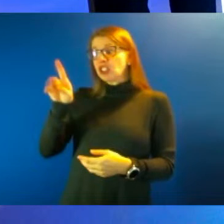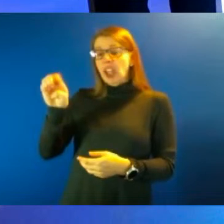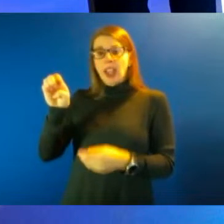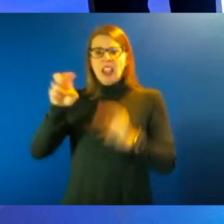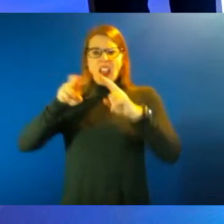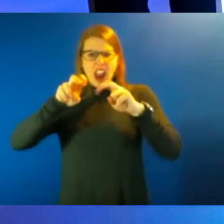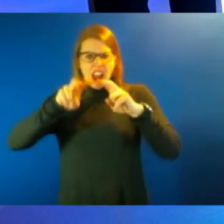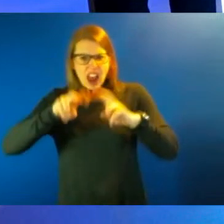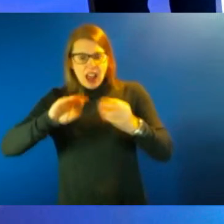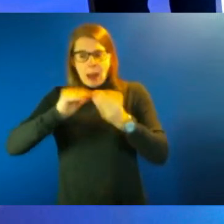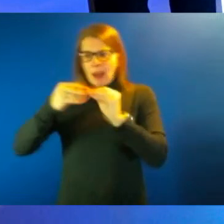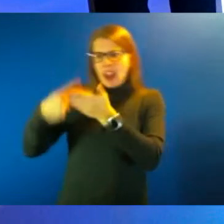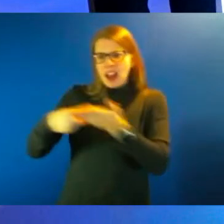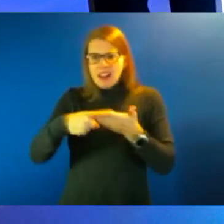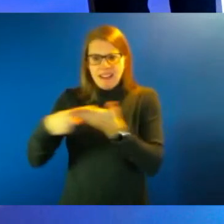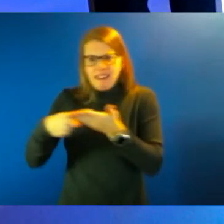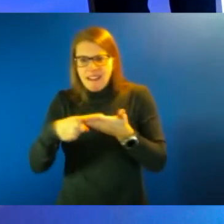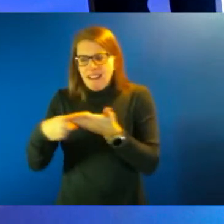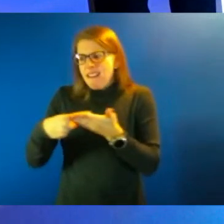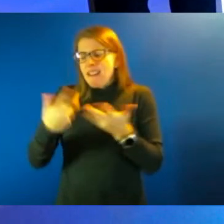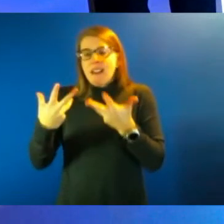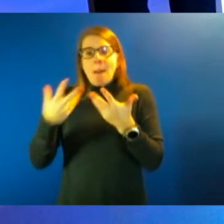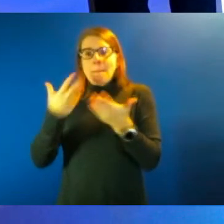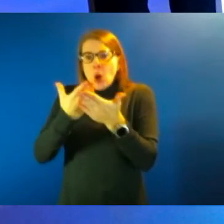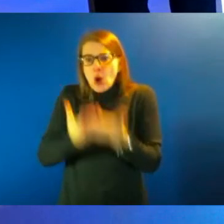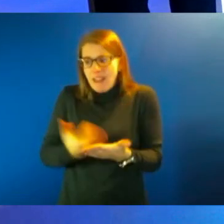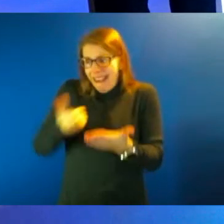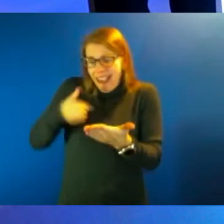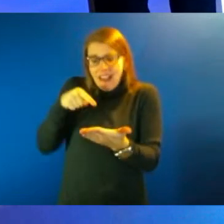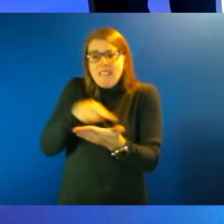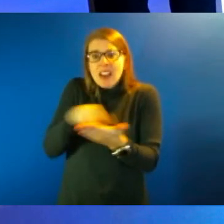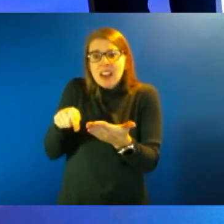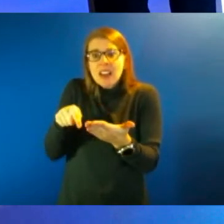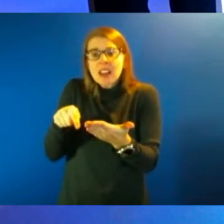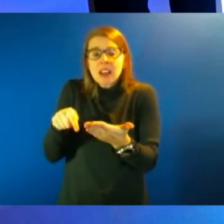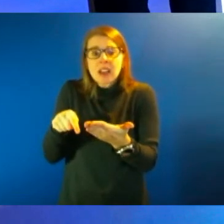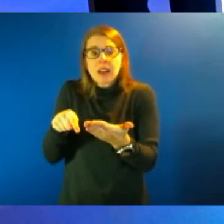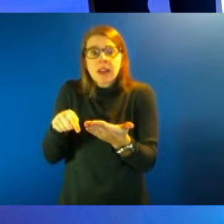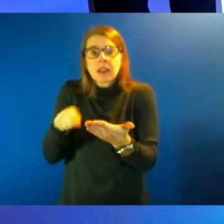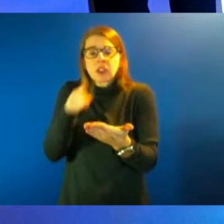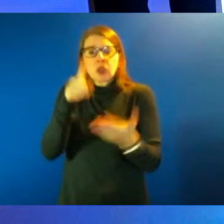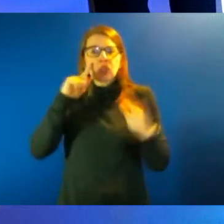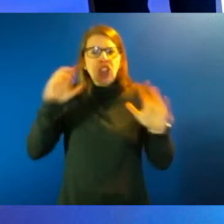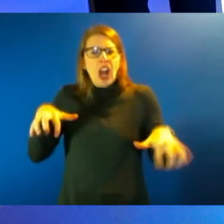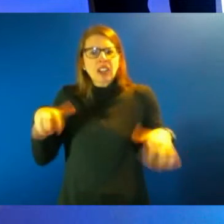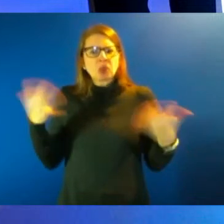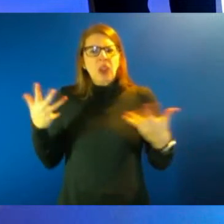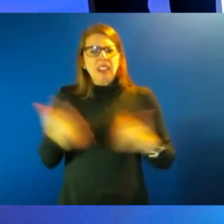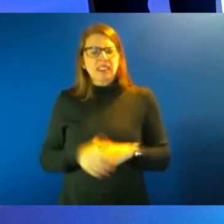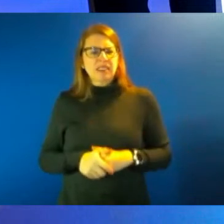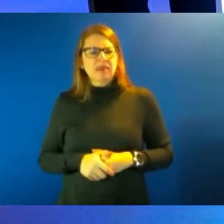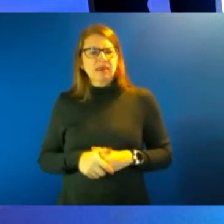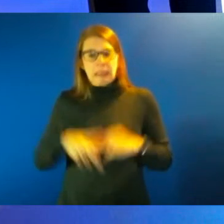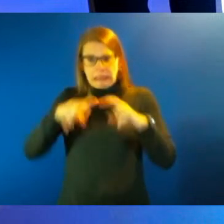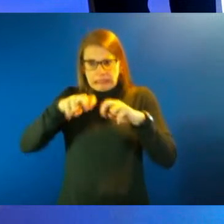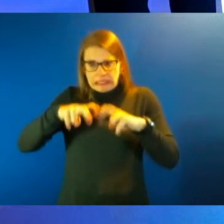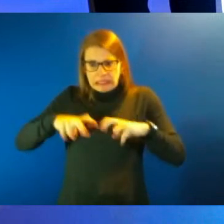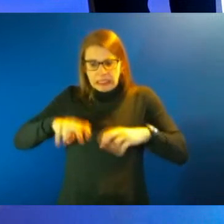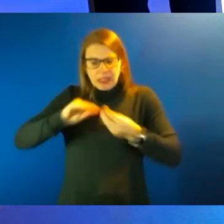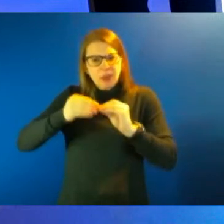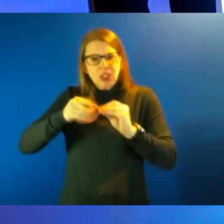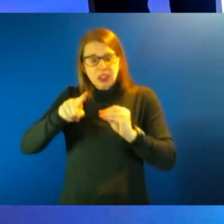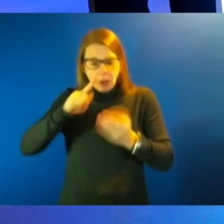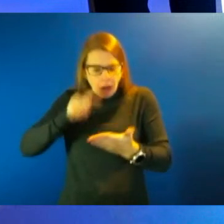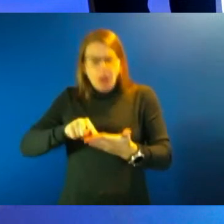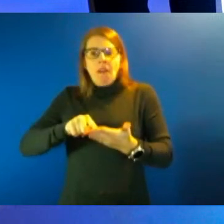back and forth and you're going, here's the proof right here. What is surprising you as you start to sift and get deep into those numbers, and what do you really want